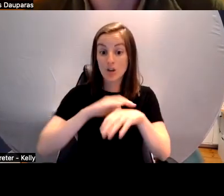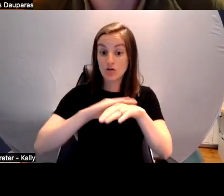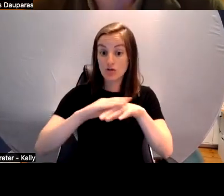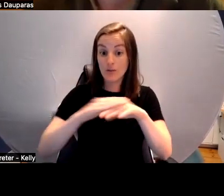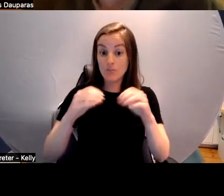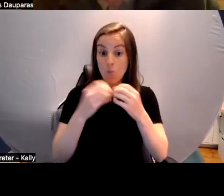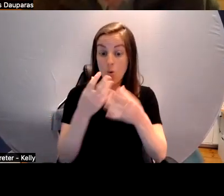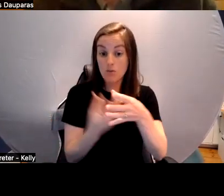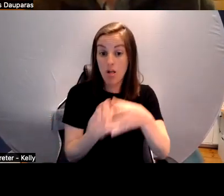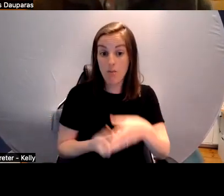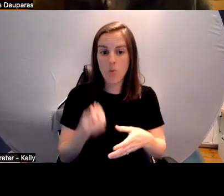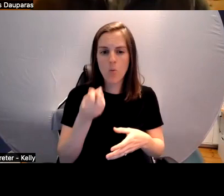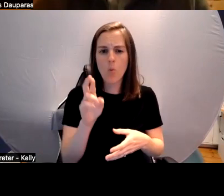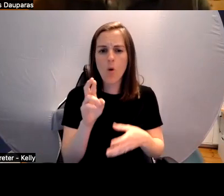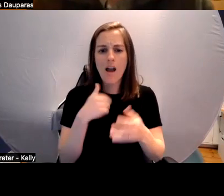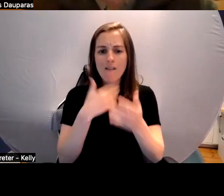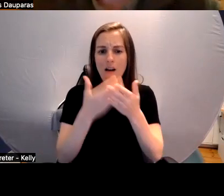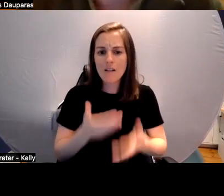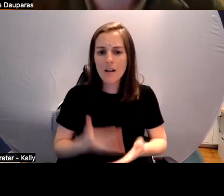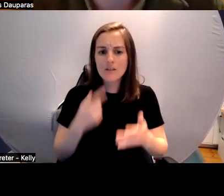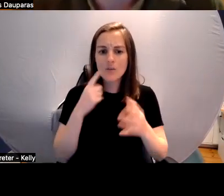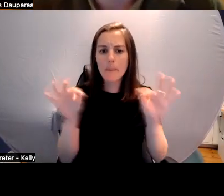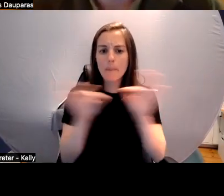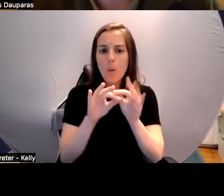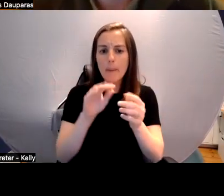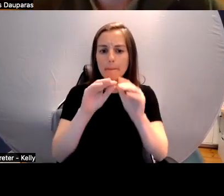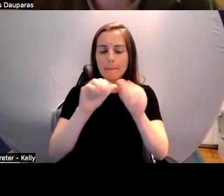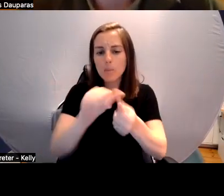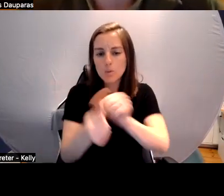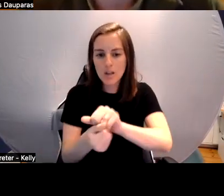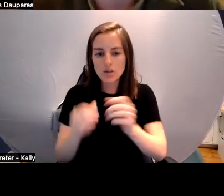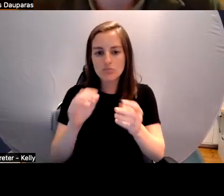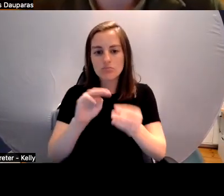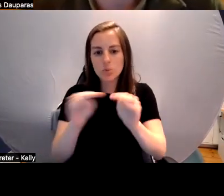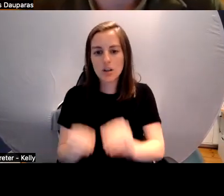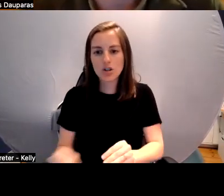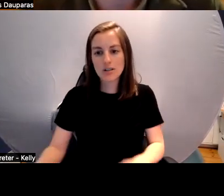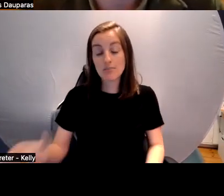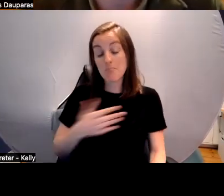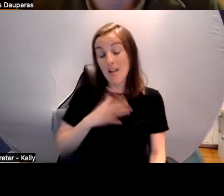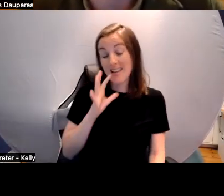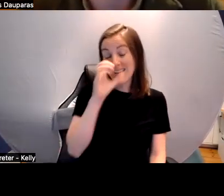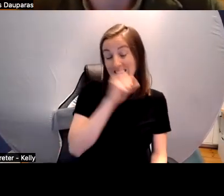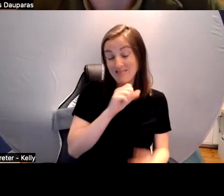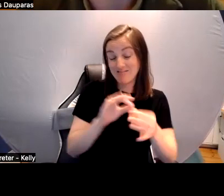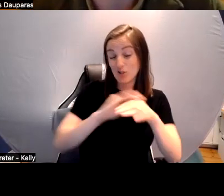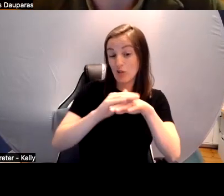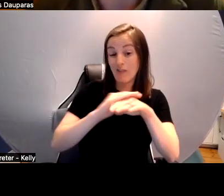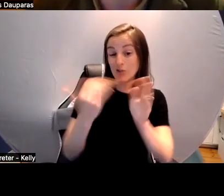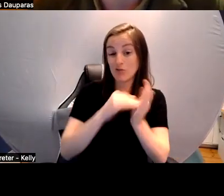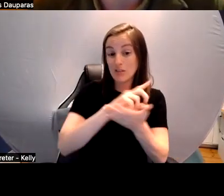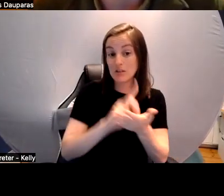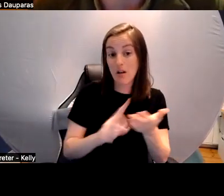interfaces? I would guess that it's mainly the surface redesign. There might be some core or like